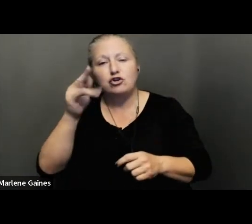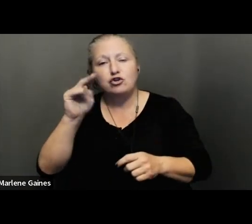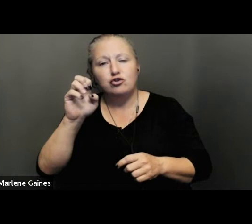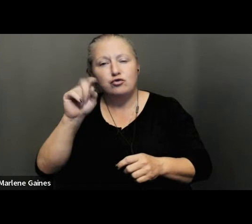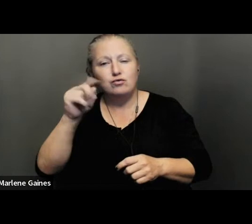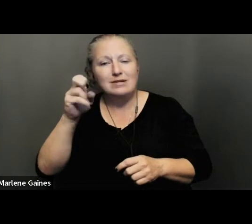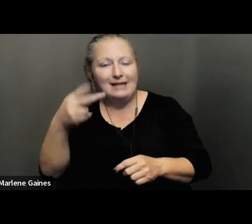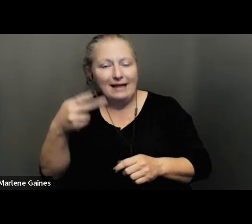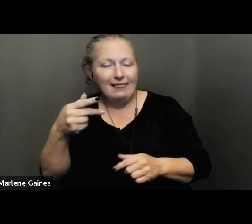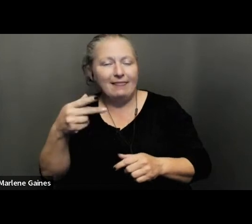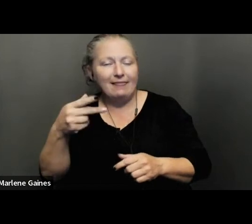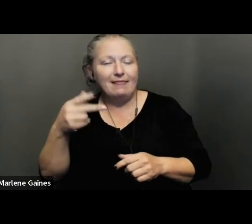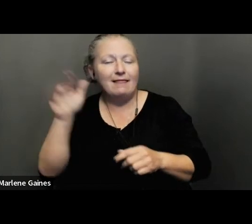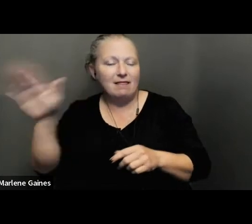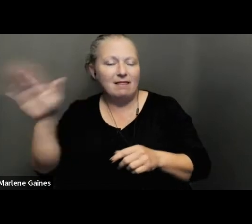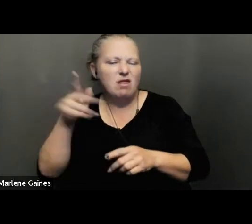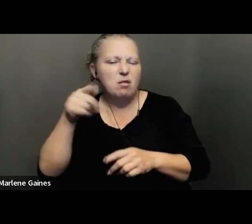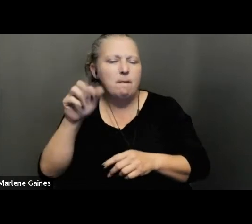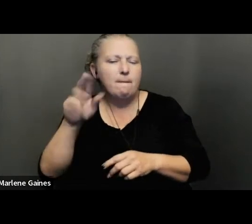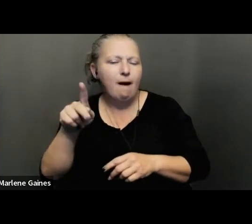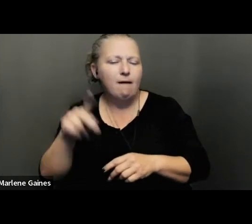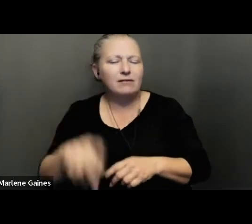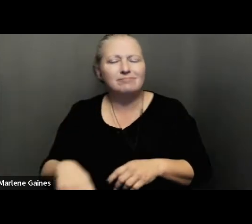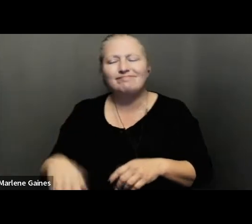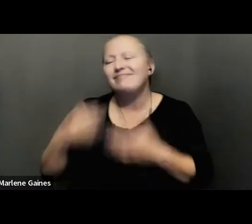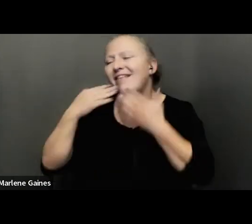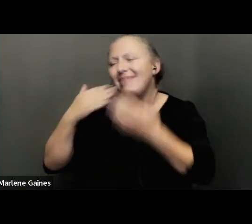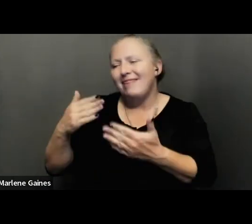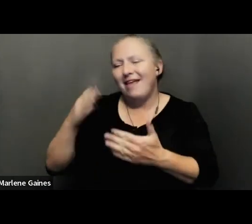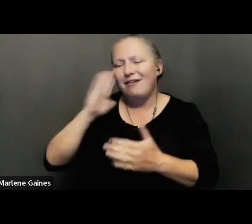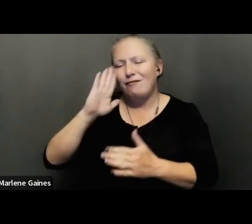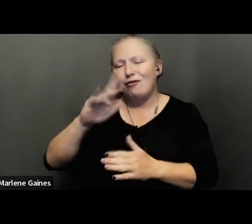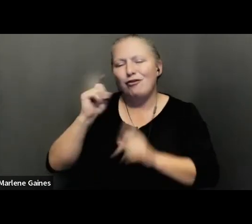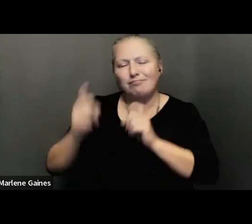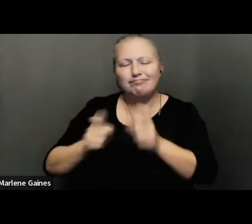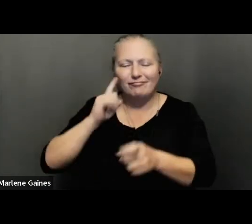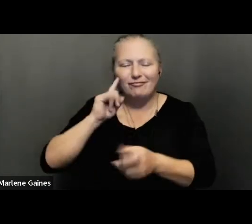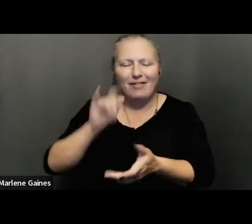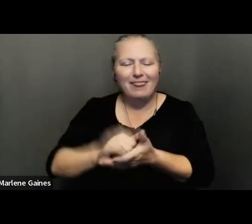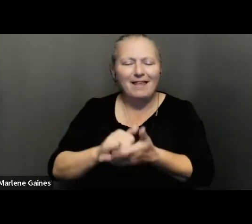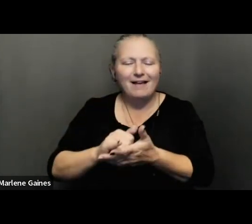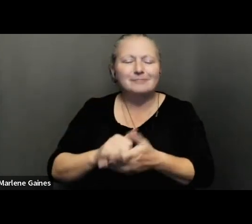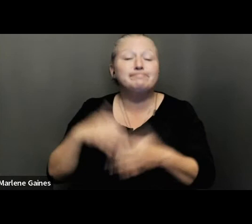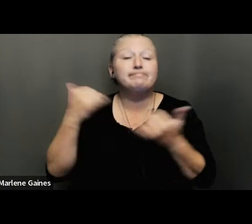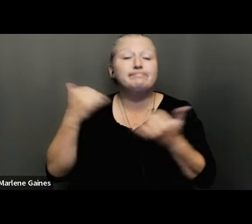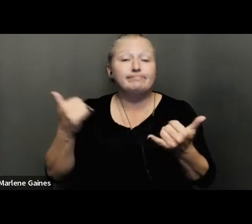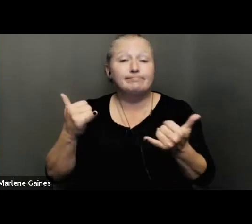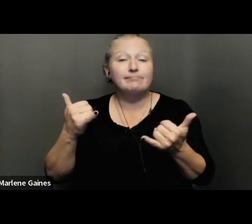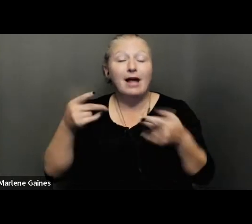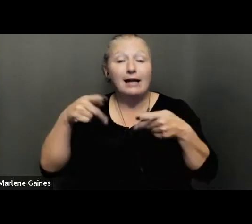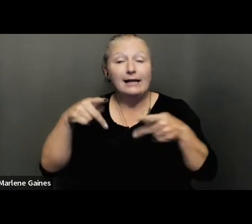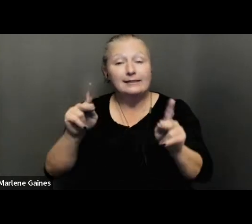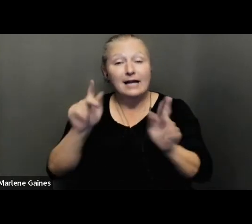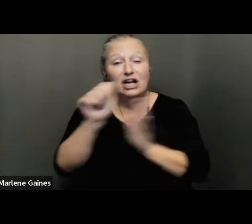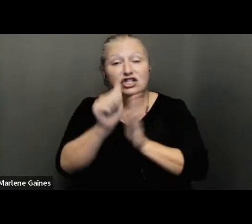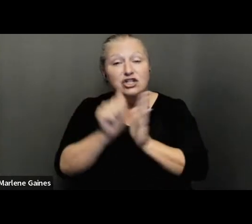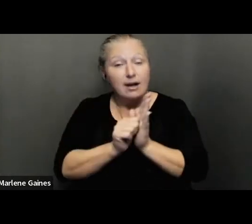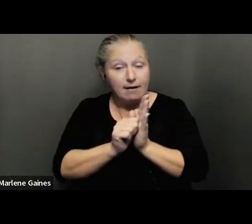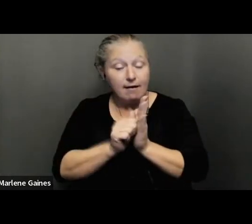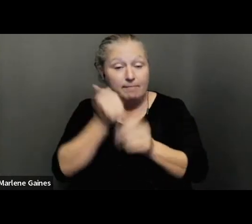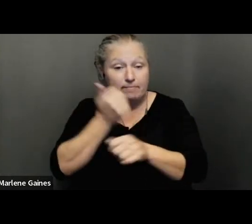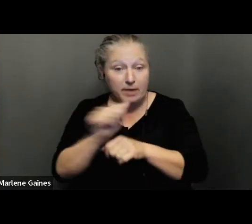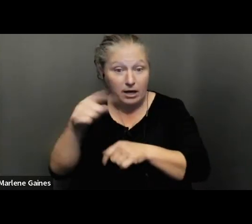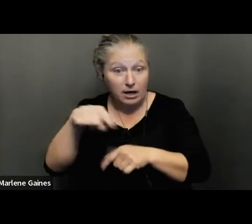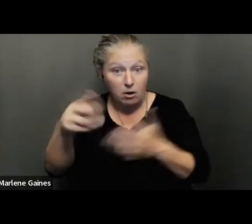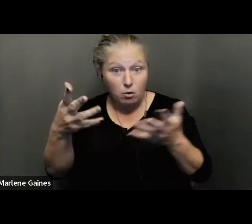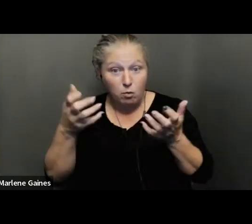in the park. All right. Thank you all for your contributions on that. I appreciate it. Okay, we're going to move to consent agenda. Does anyone